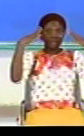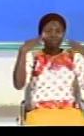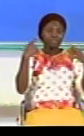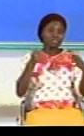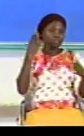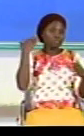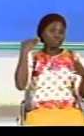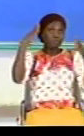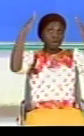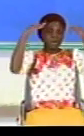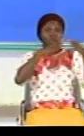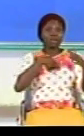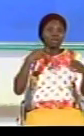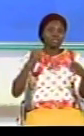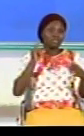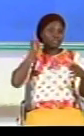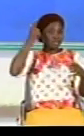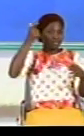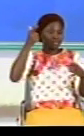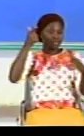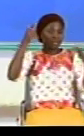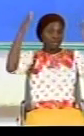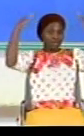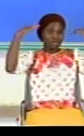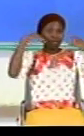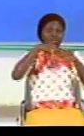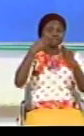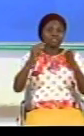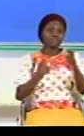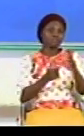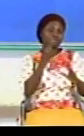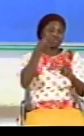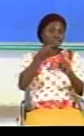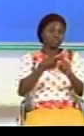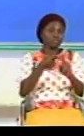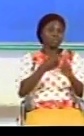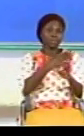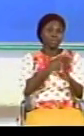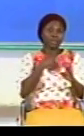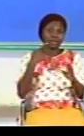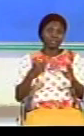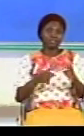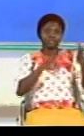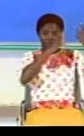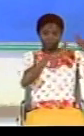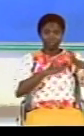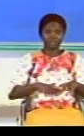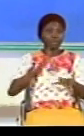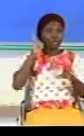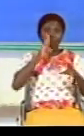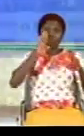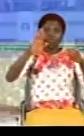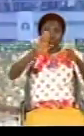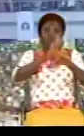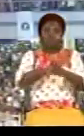latter rain in the first month. And the floors shall be full of